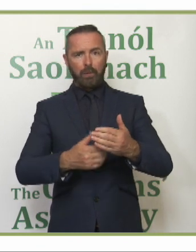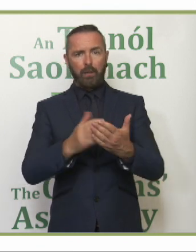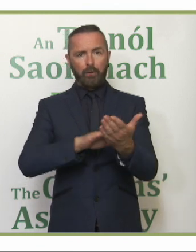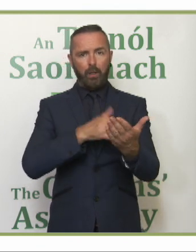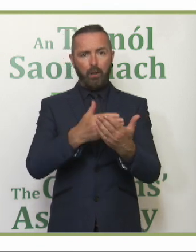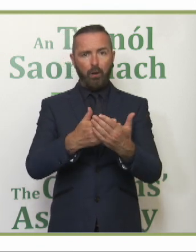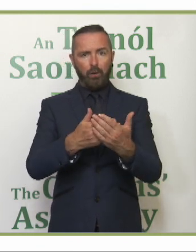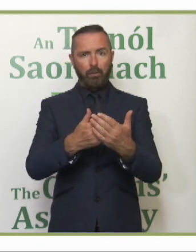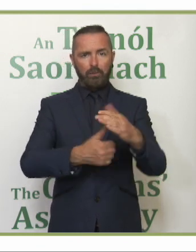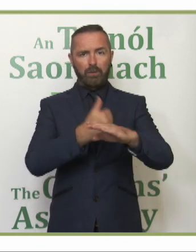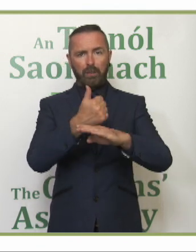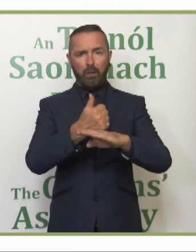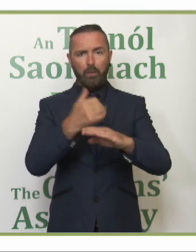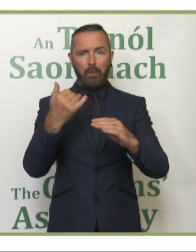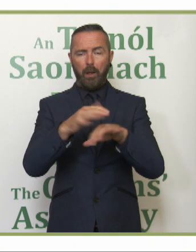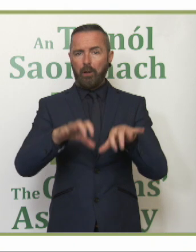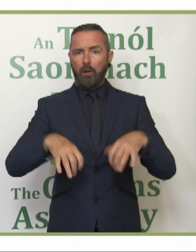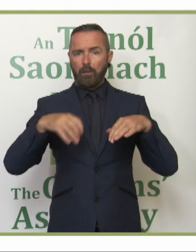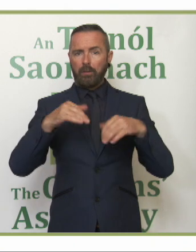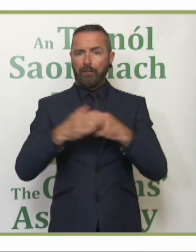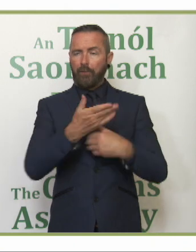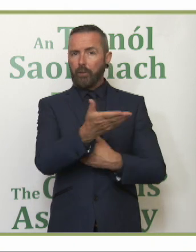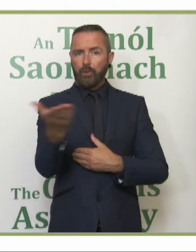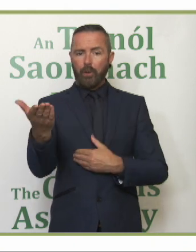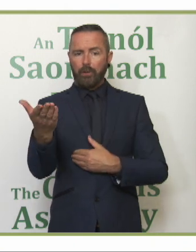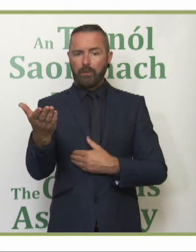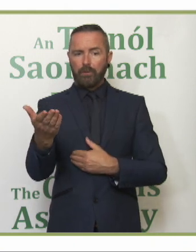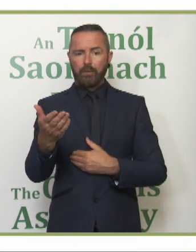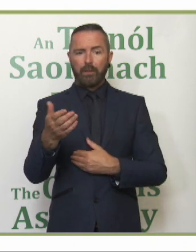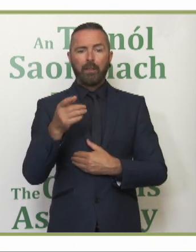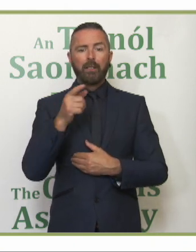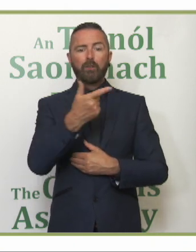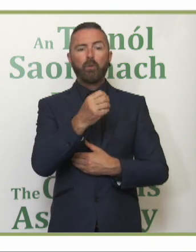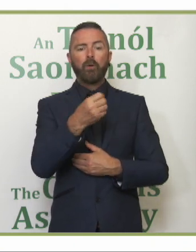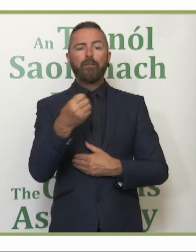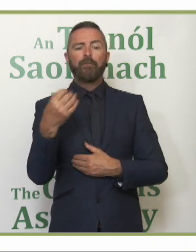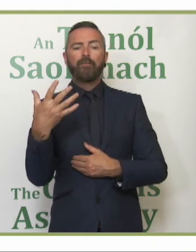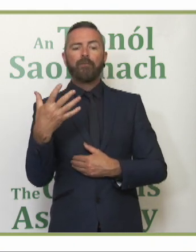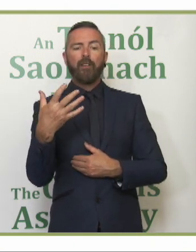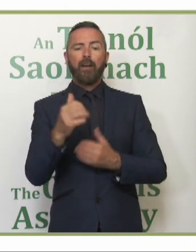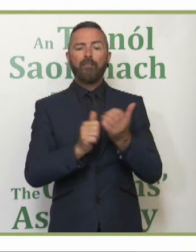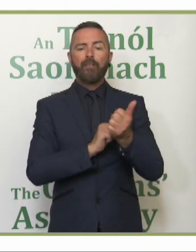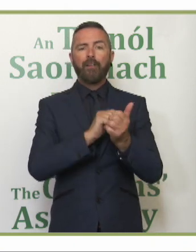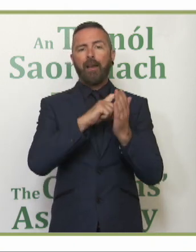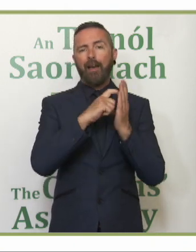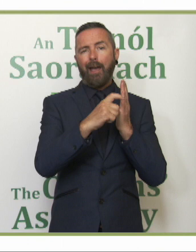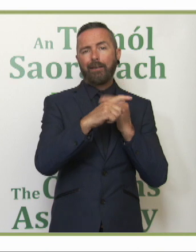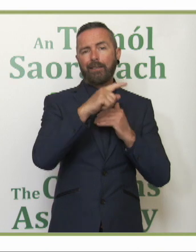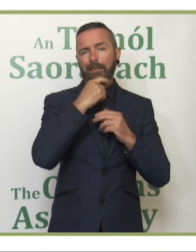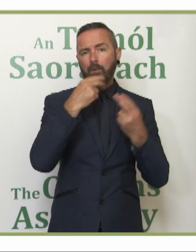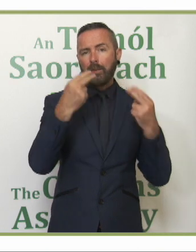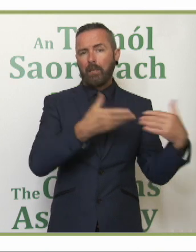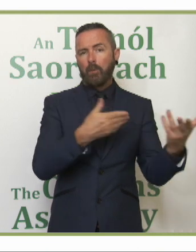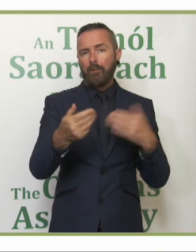of An Garda Síochána is set out in Section 7 of the Garda Síochána Act 2005, which is to provide policing and security services